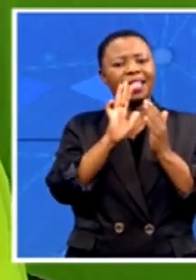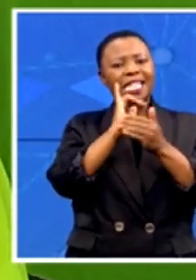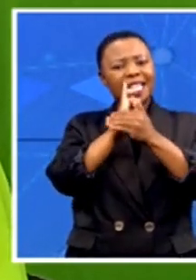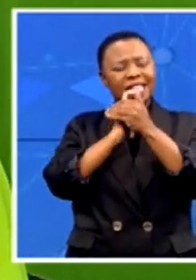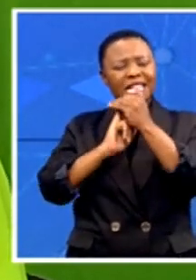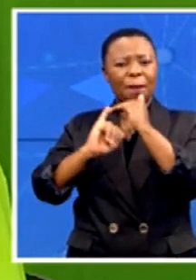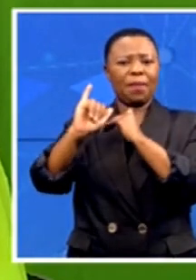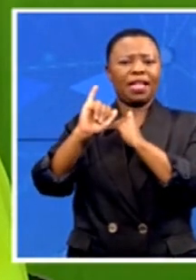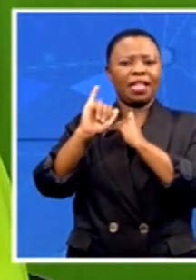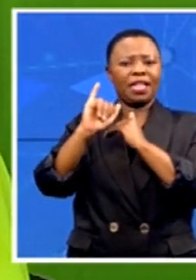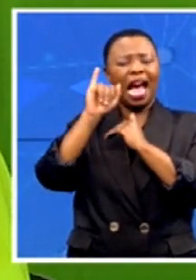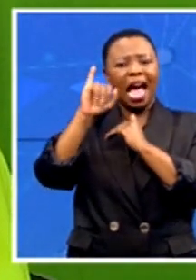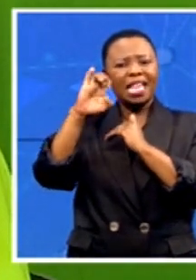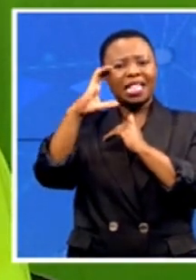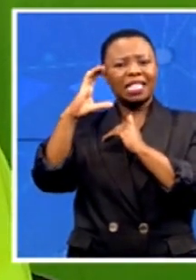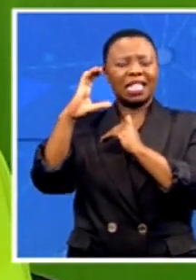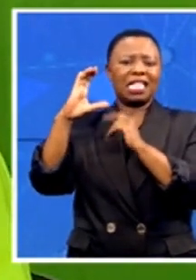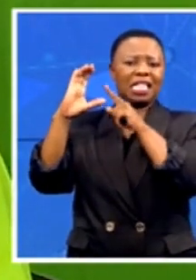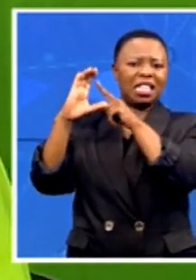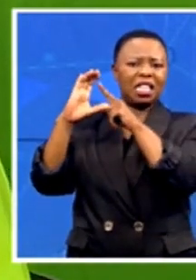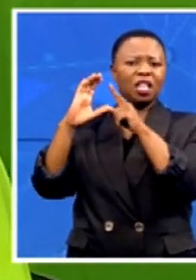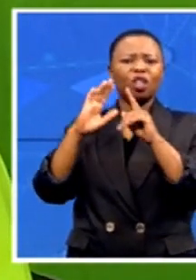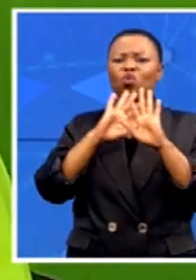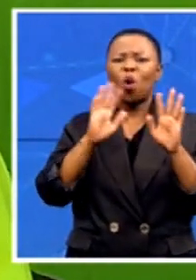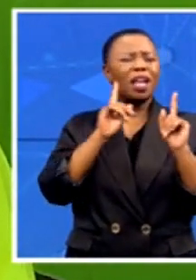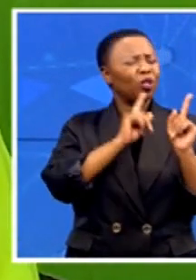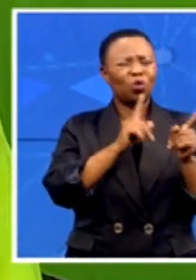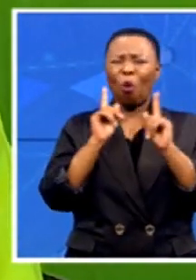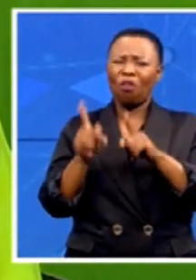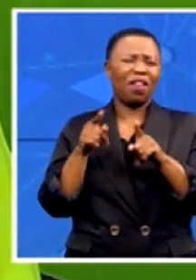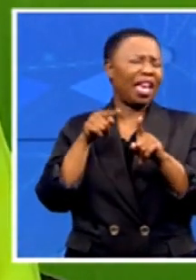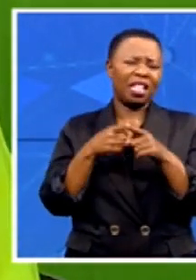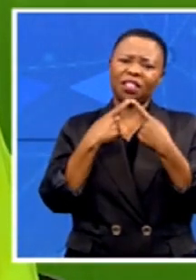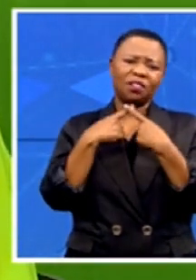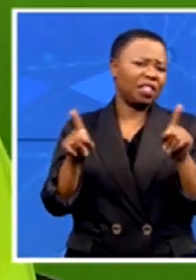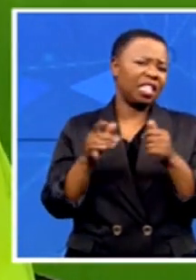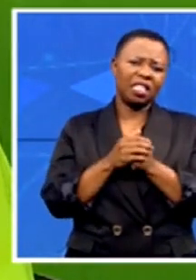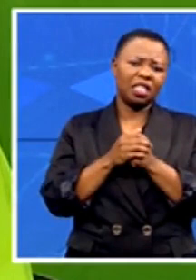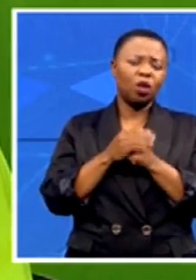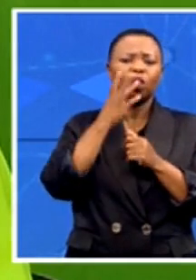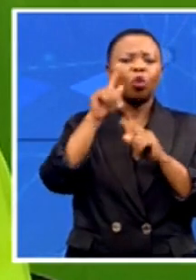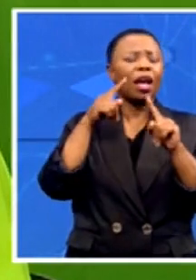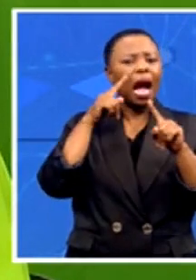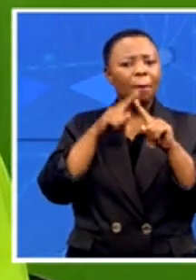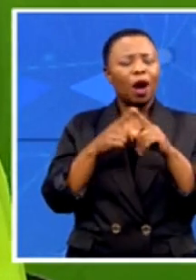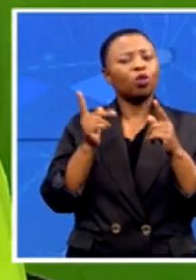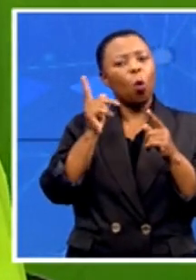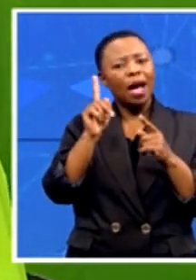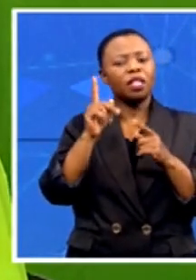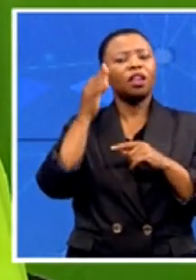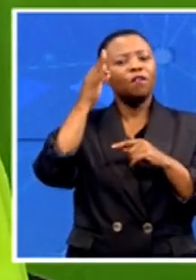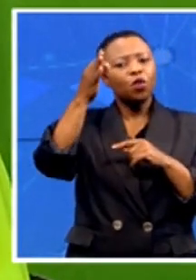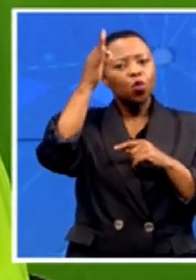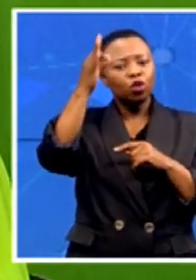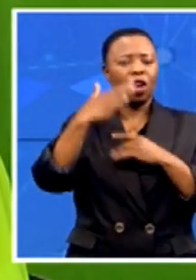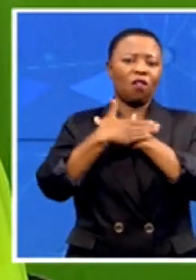someone running a stokvel. This, we're talking about the future of this country. Because when you're in an